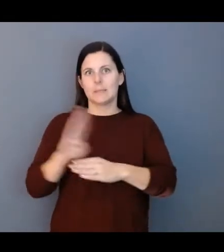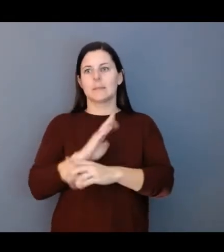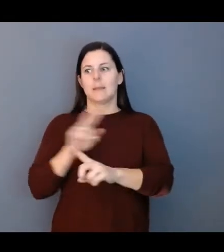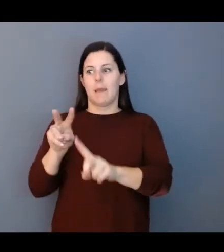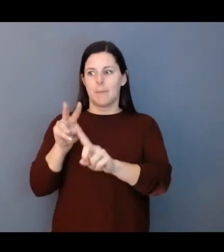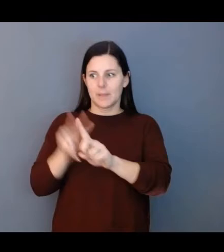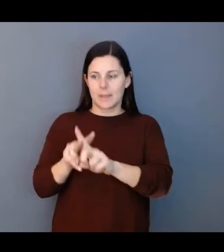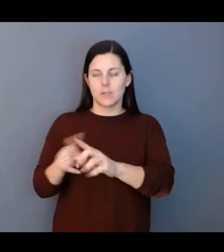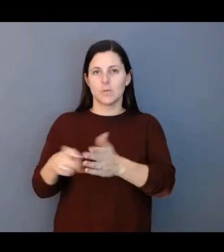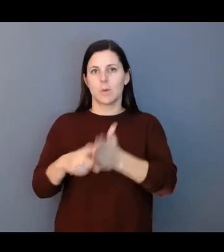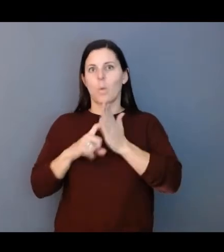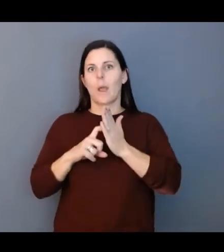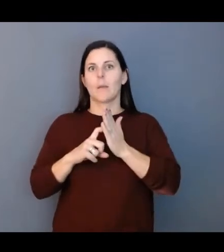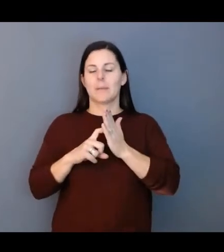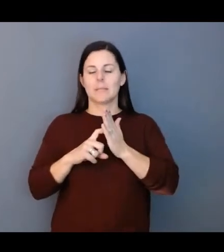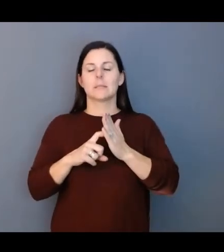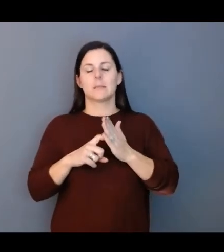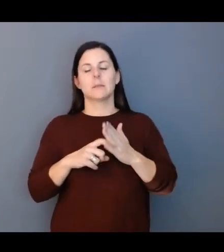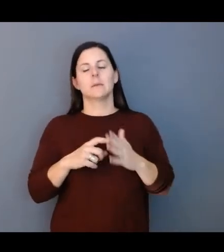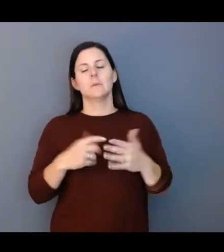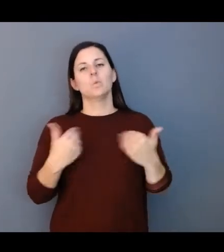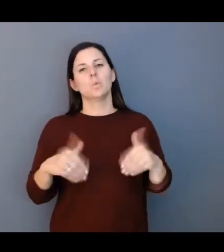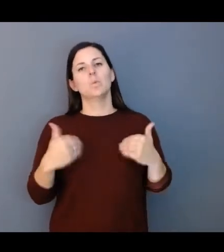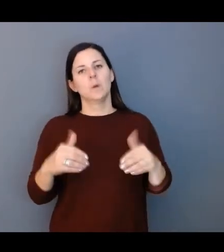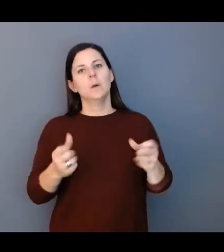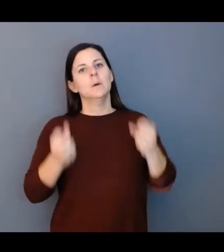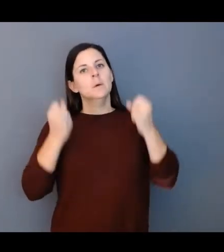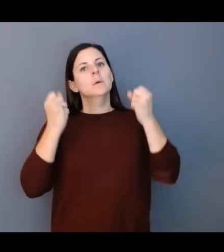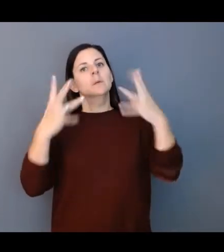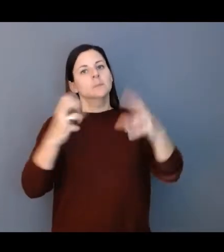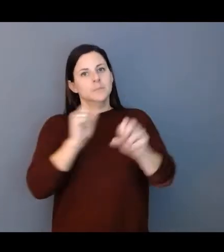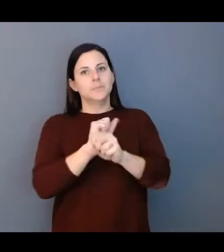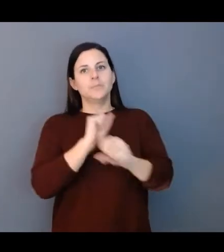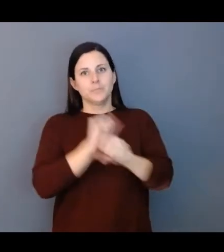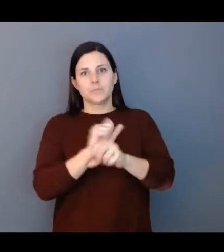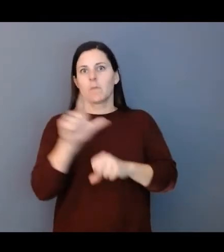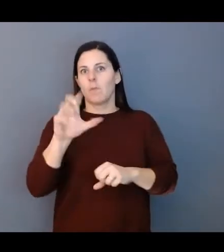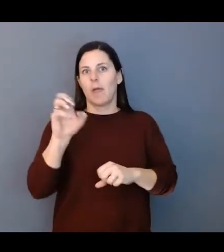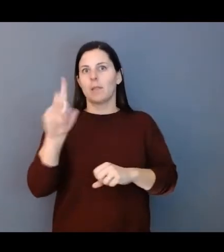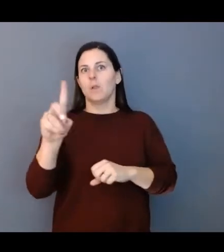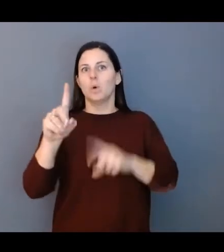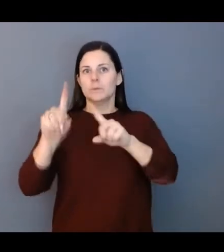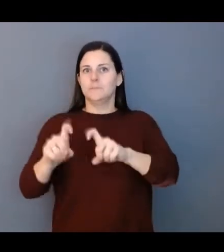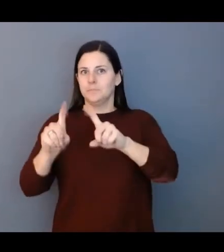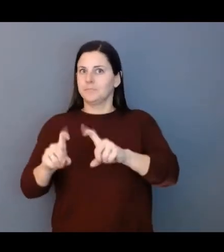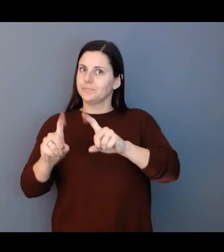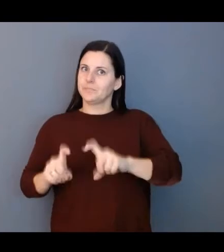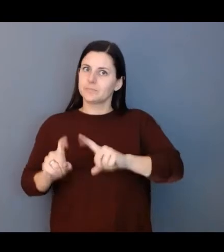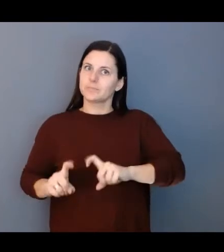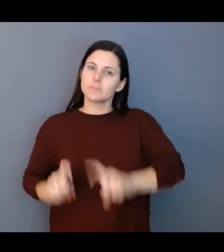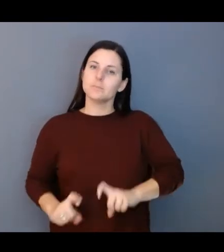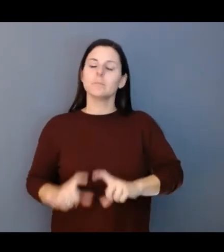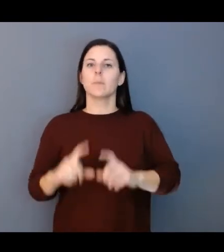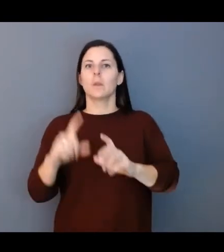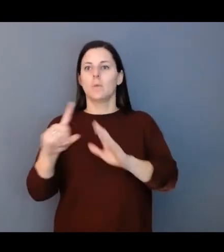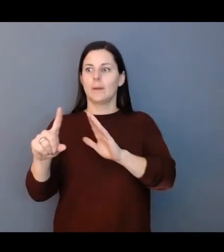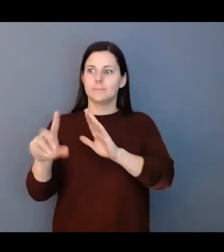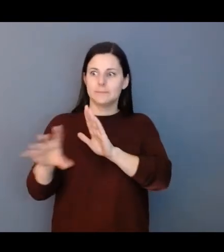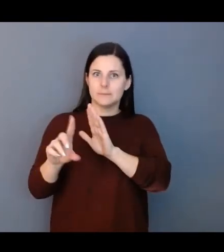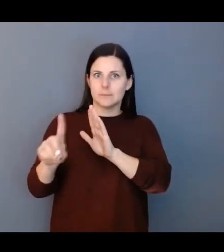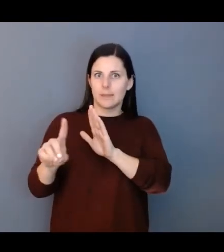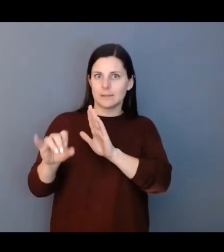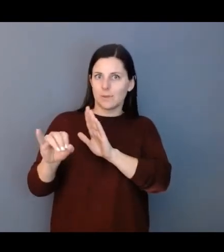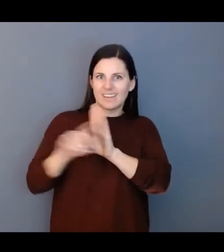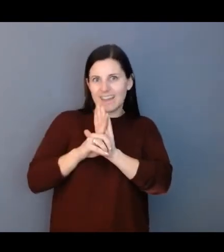your business and application requirements, there's a lot of work and load testing that needs to be done to